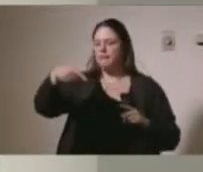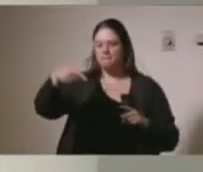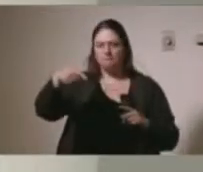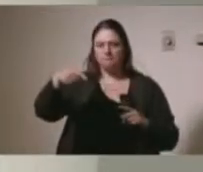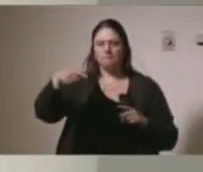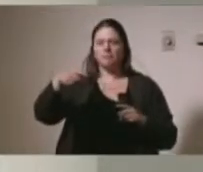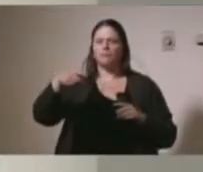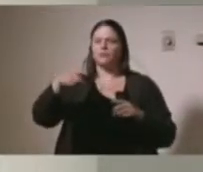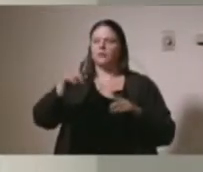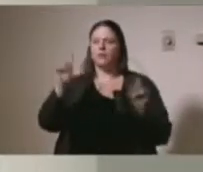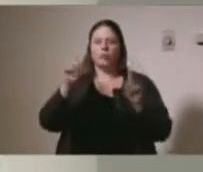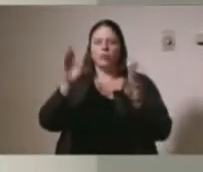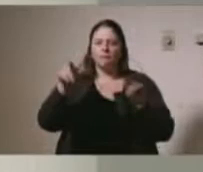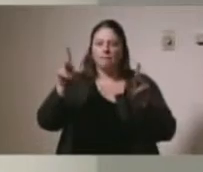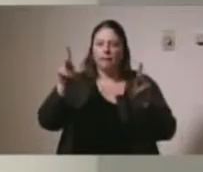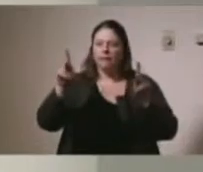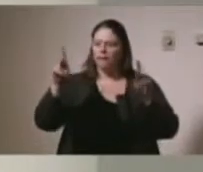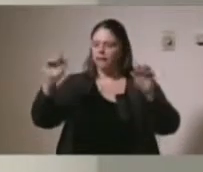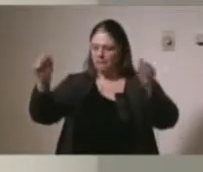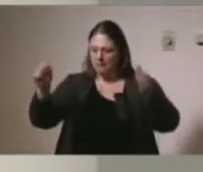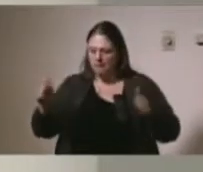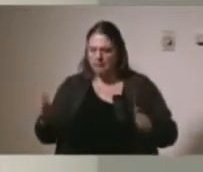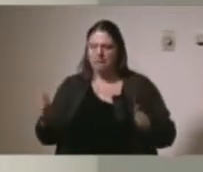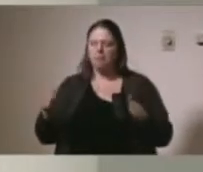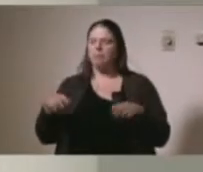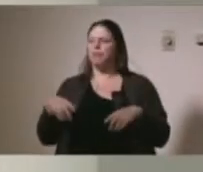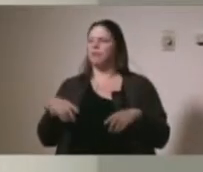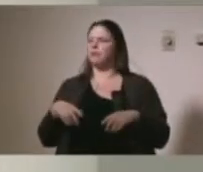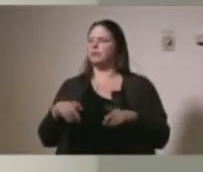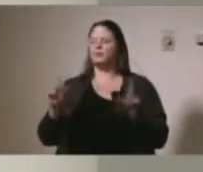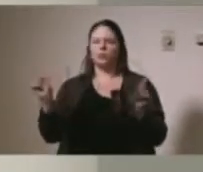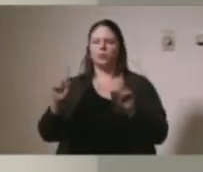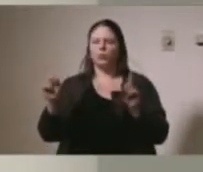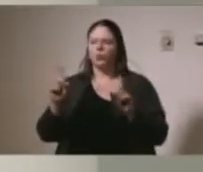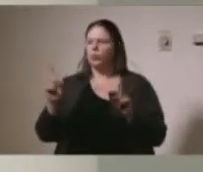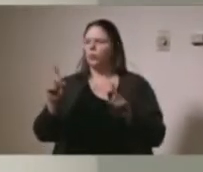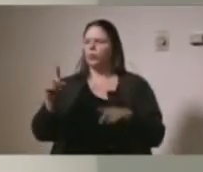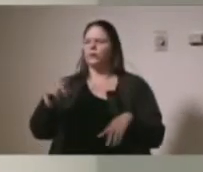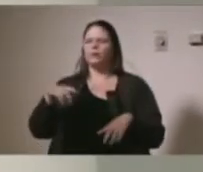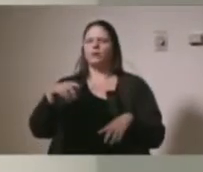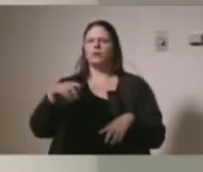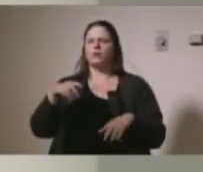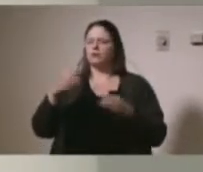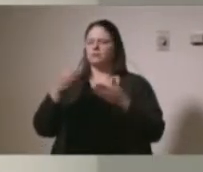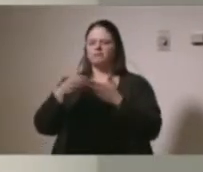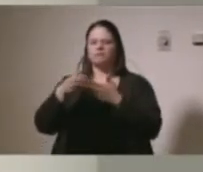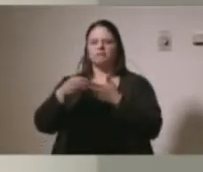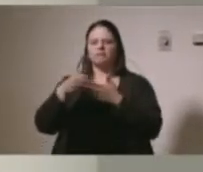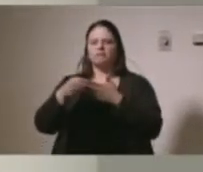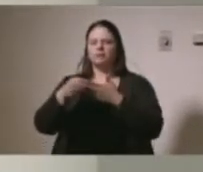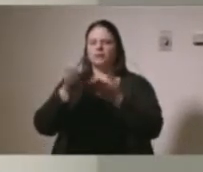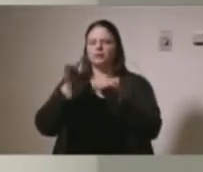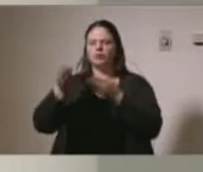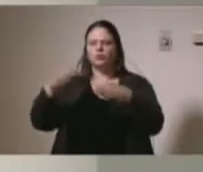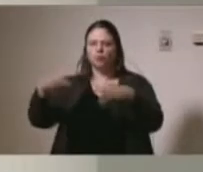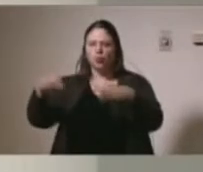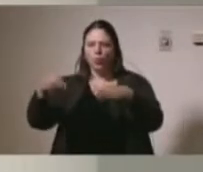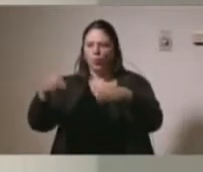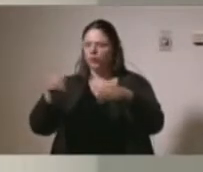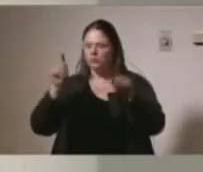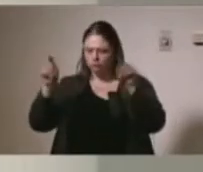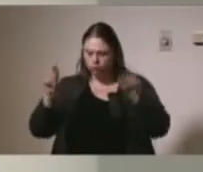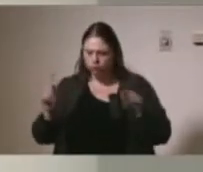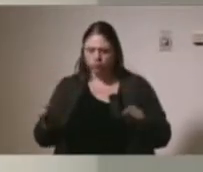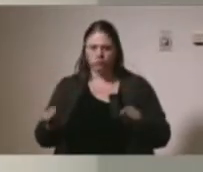the realities of the two sectors from the standpoint of the major banks, and then the presence of post offices, and then